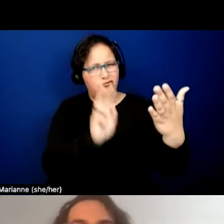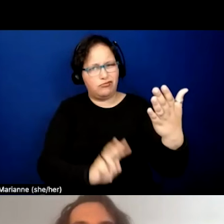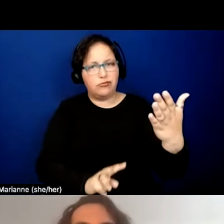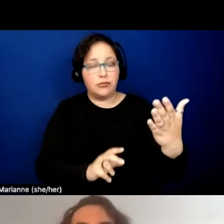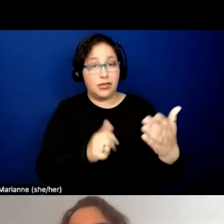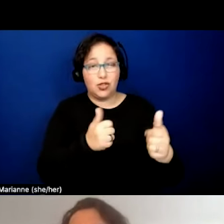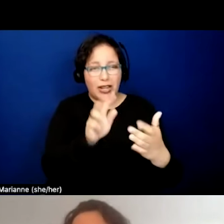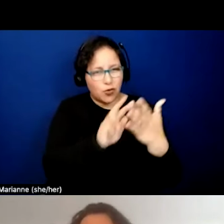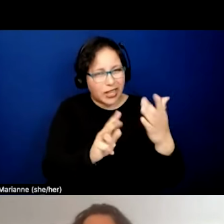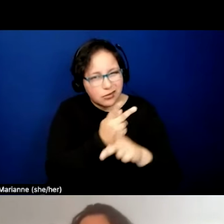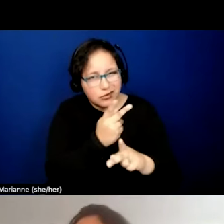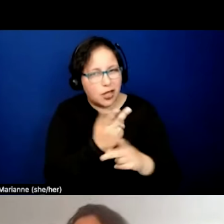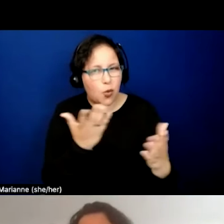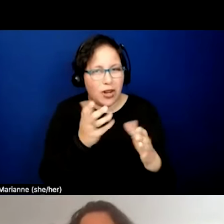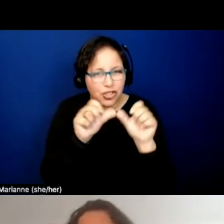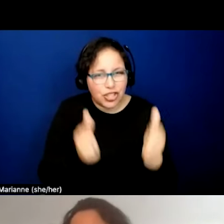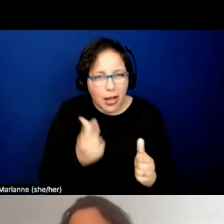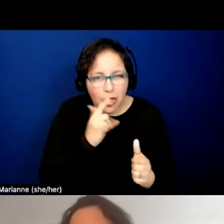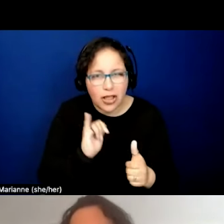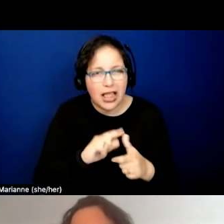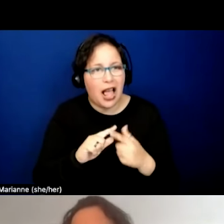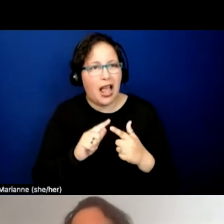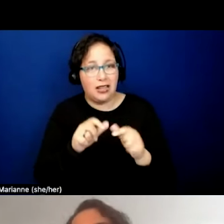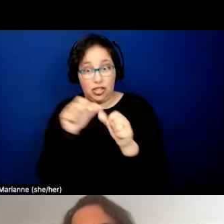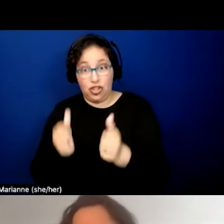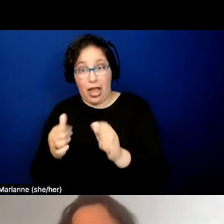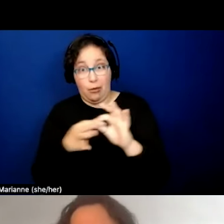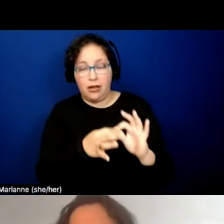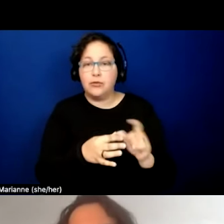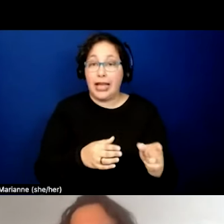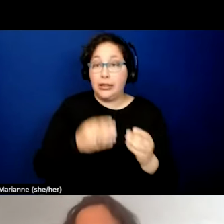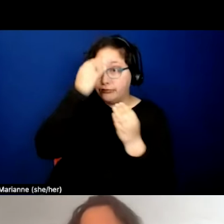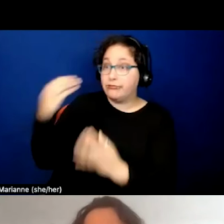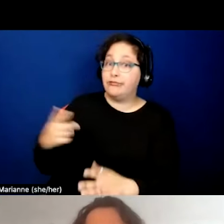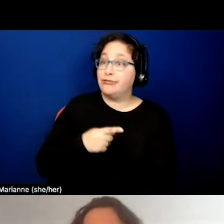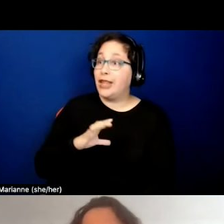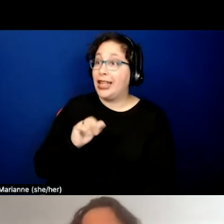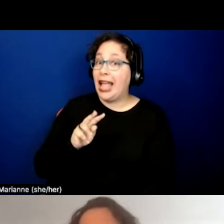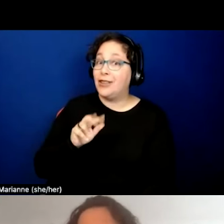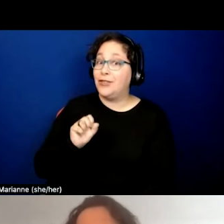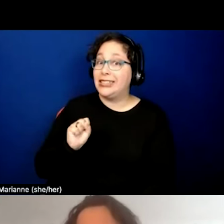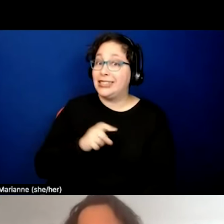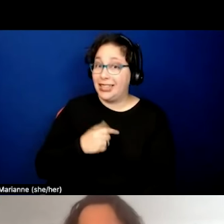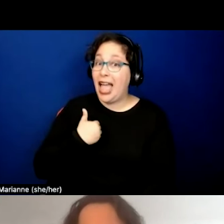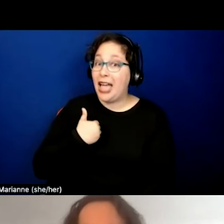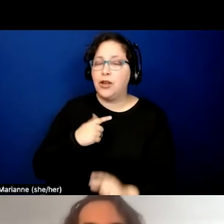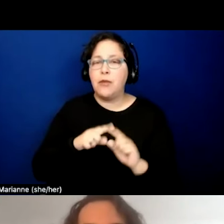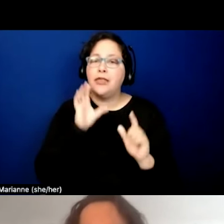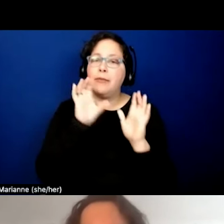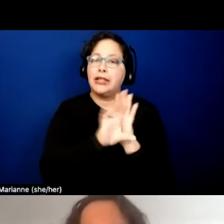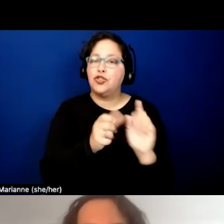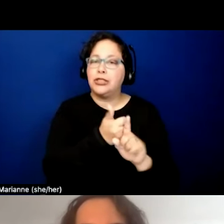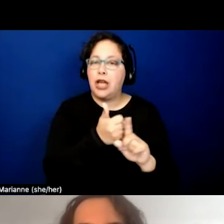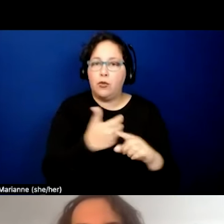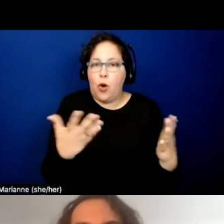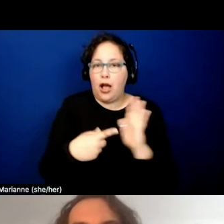displayed on the canvas and how the shapes relate to each other. It can tell you that there's a canvas, but it cannot tell you what is inside of the canvas, what is